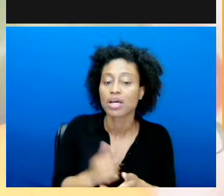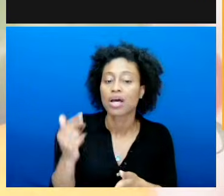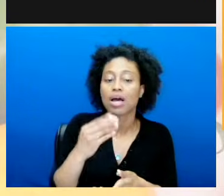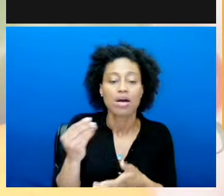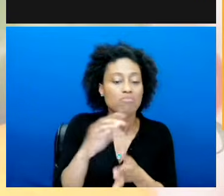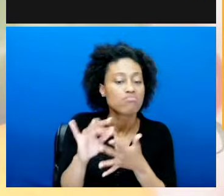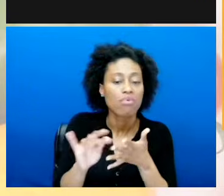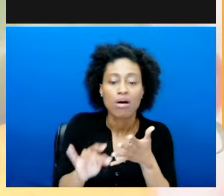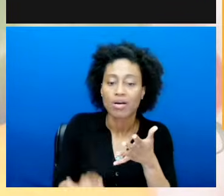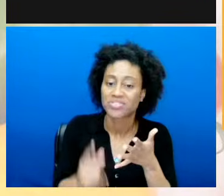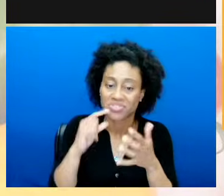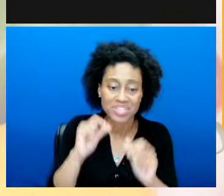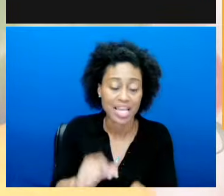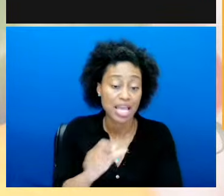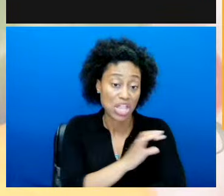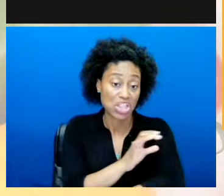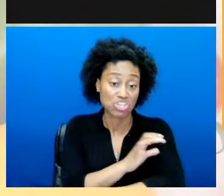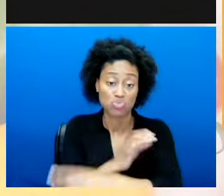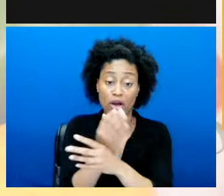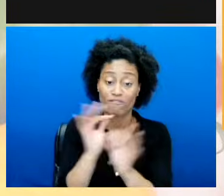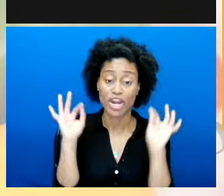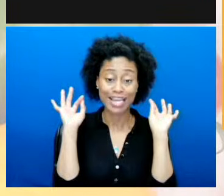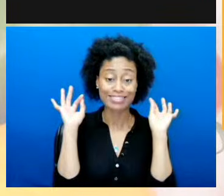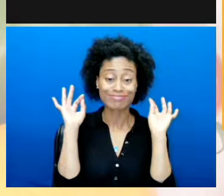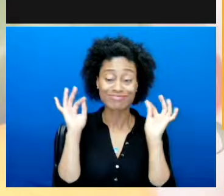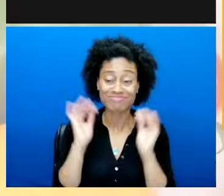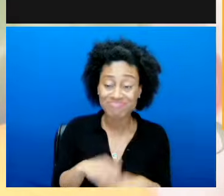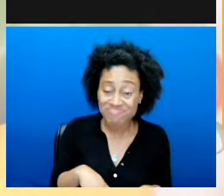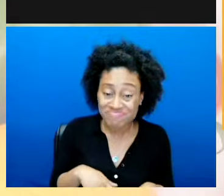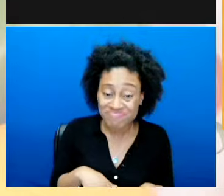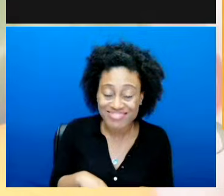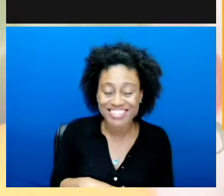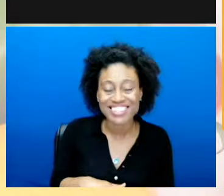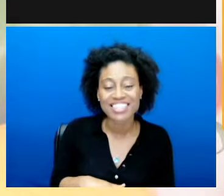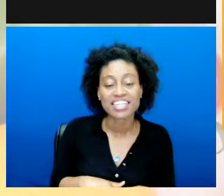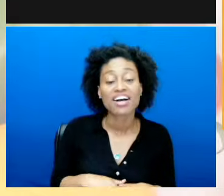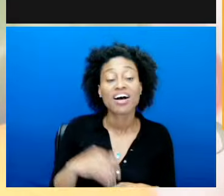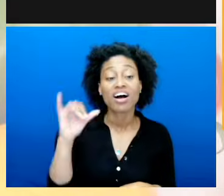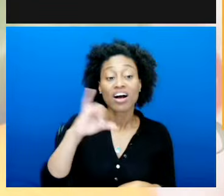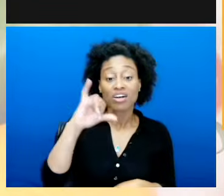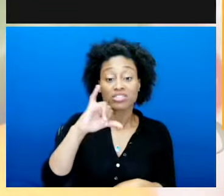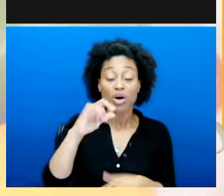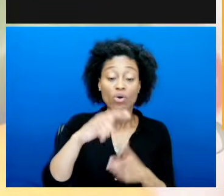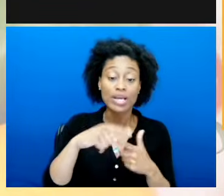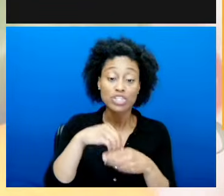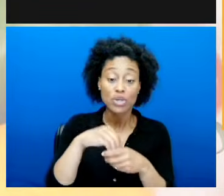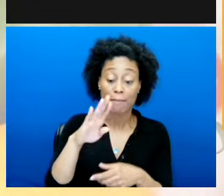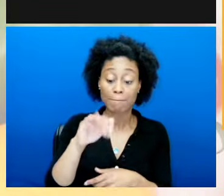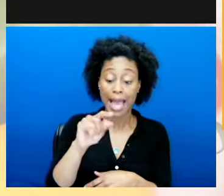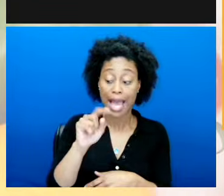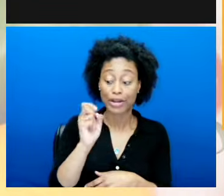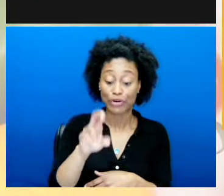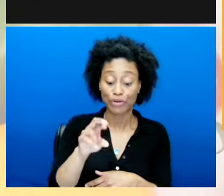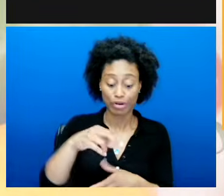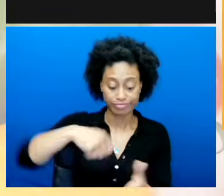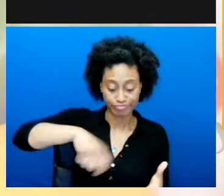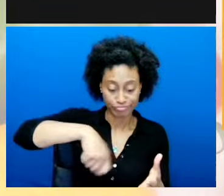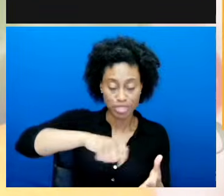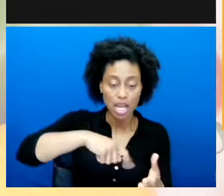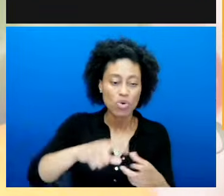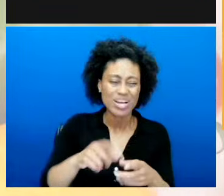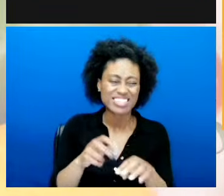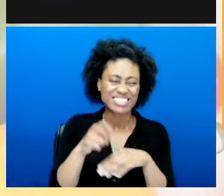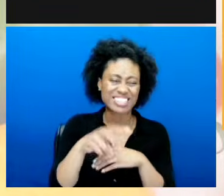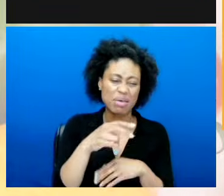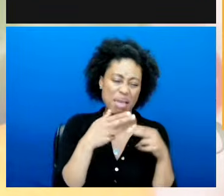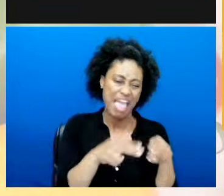options, once again, are cholesterol free. And I will say another thing about in your batters, obviously you want to skip the eggs.